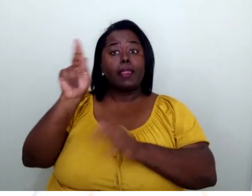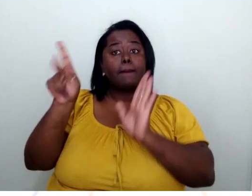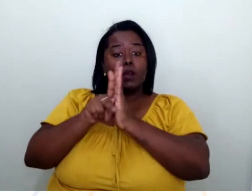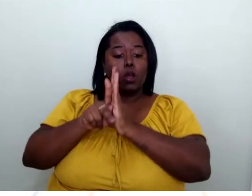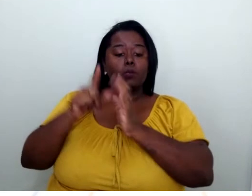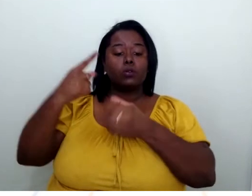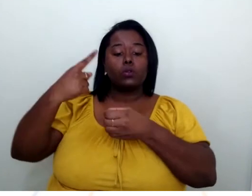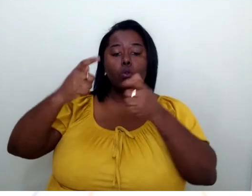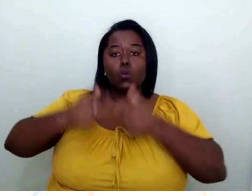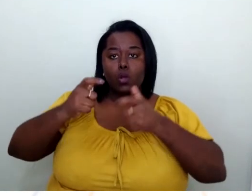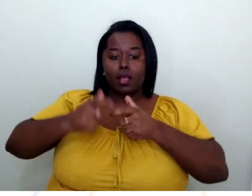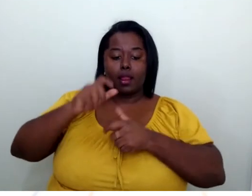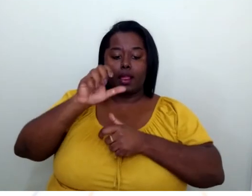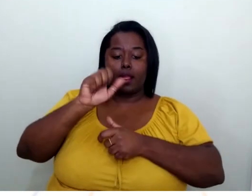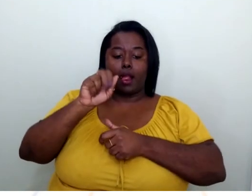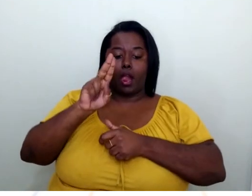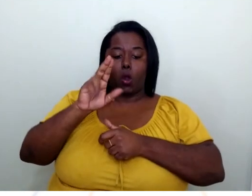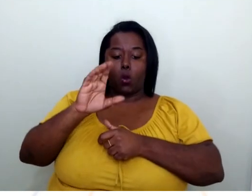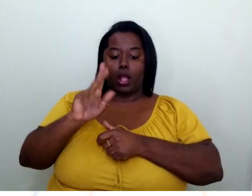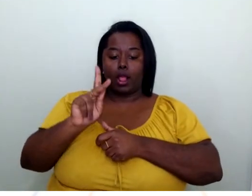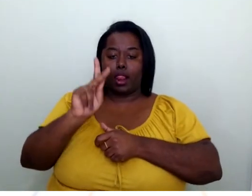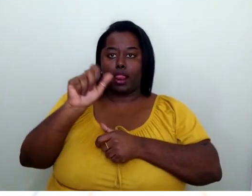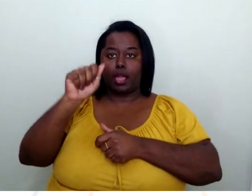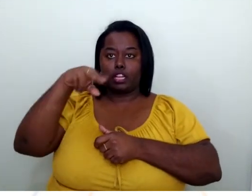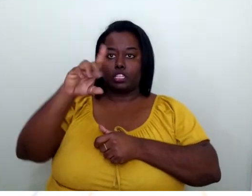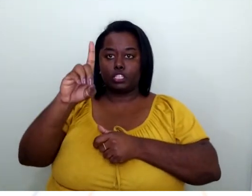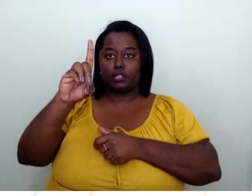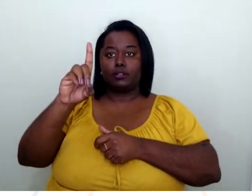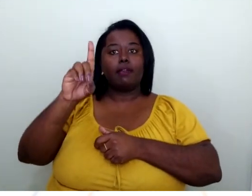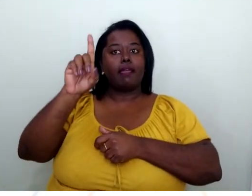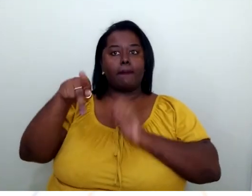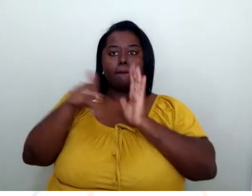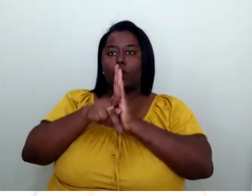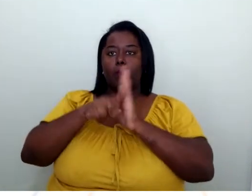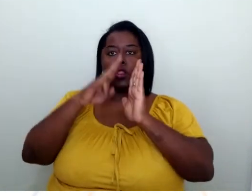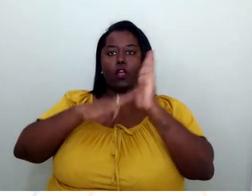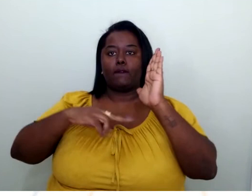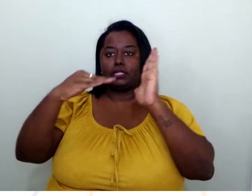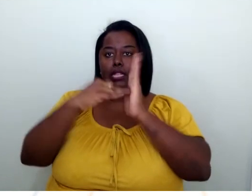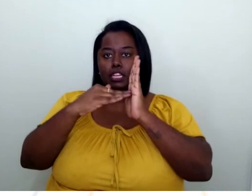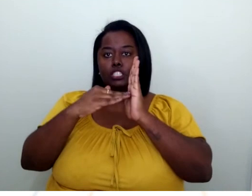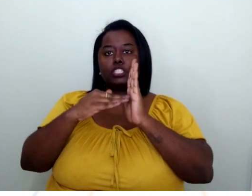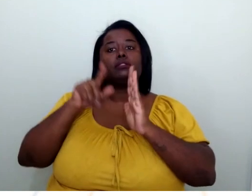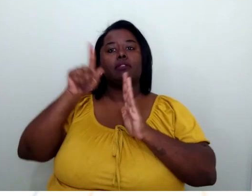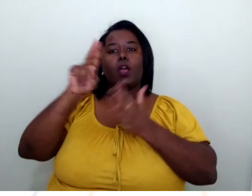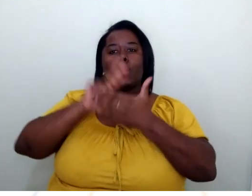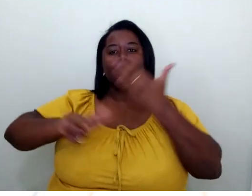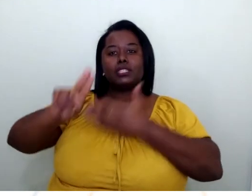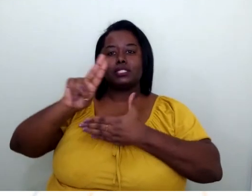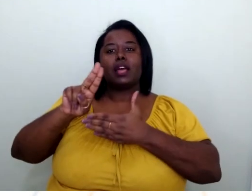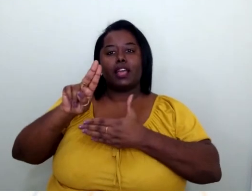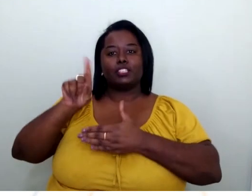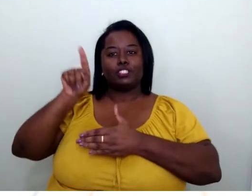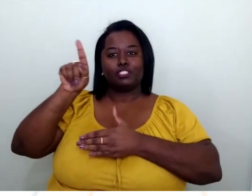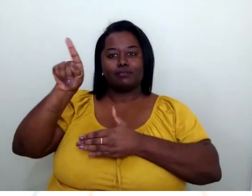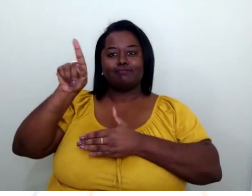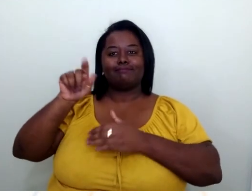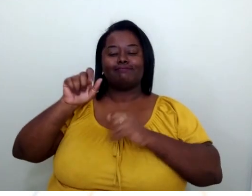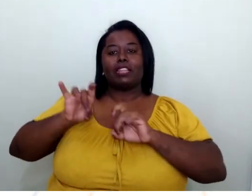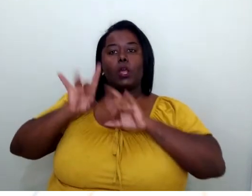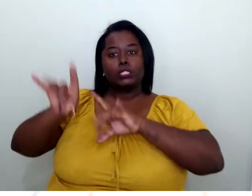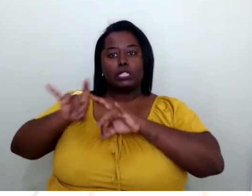media applications, the focus here is on a learning space. It's about moving students forward in the learning.